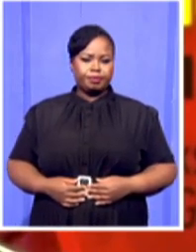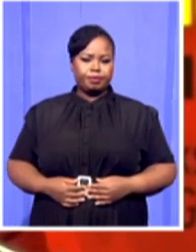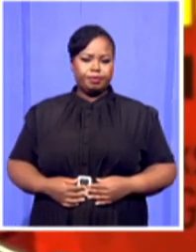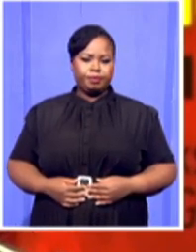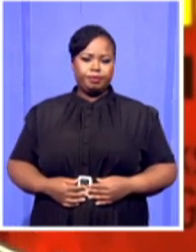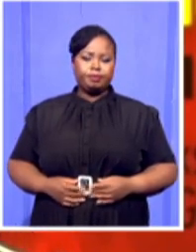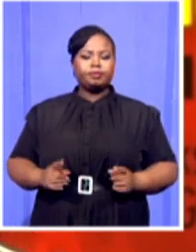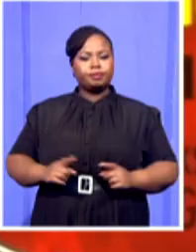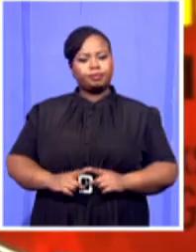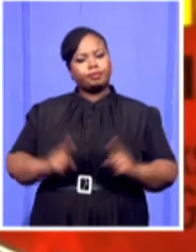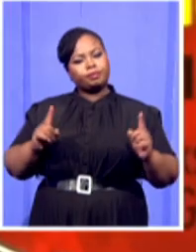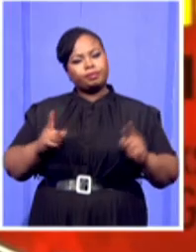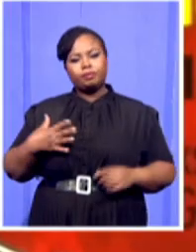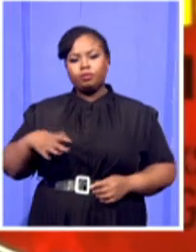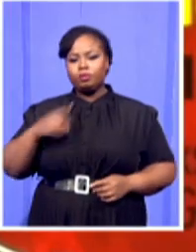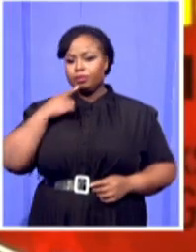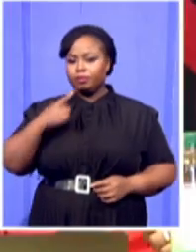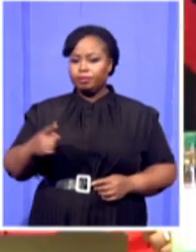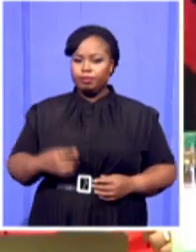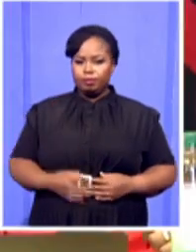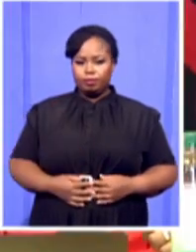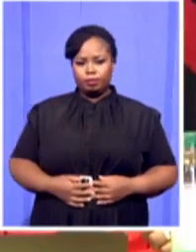But we want to say, comrades,